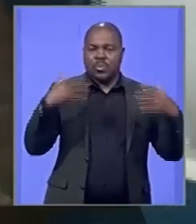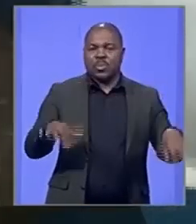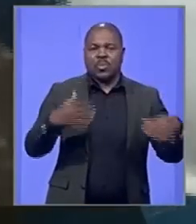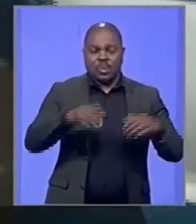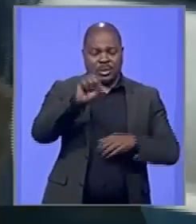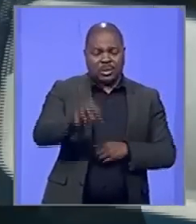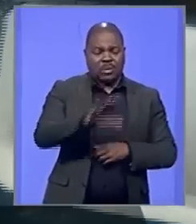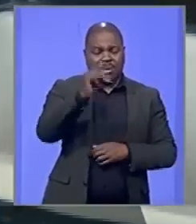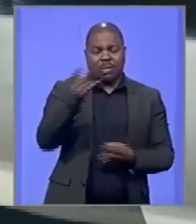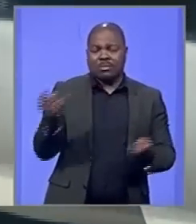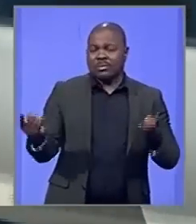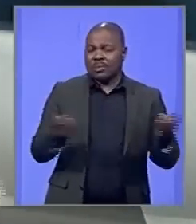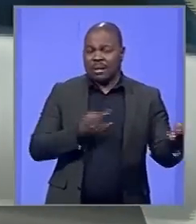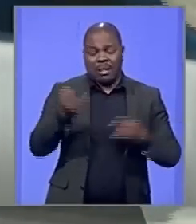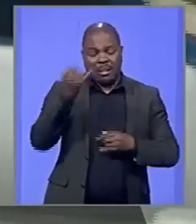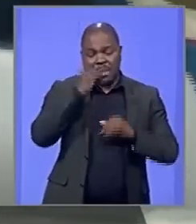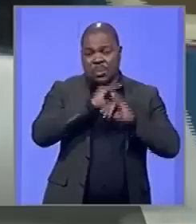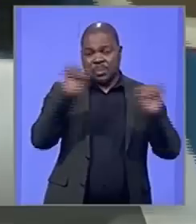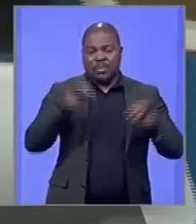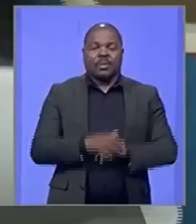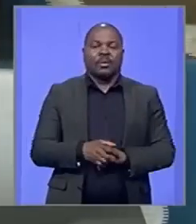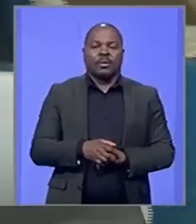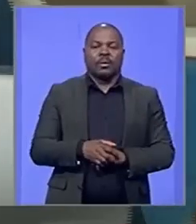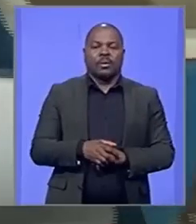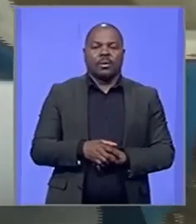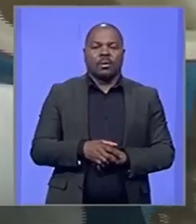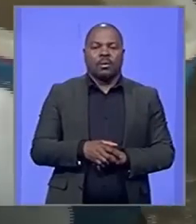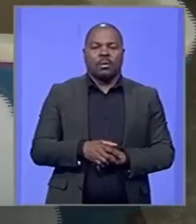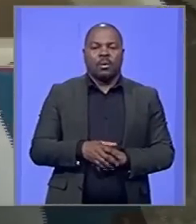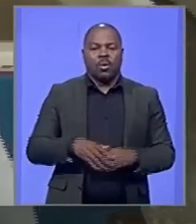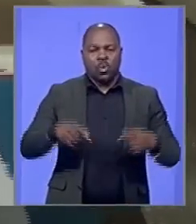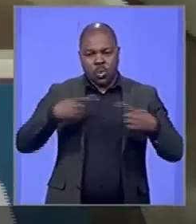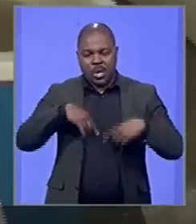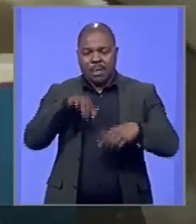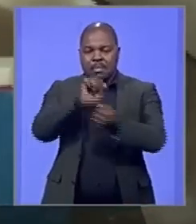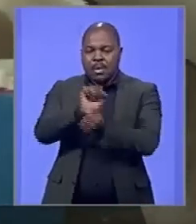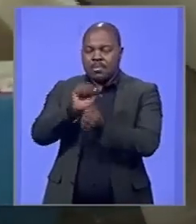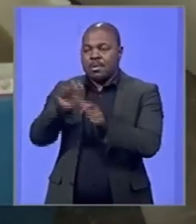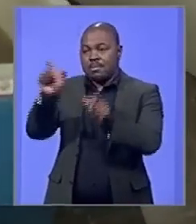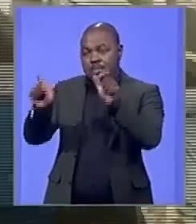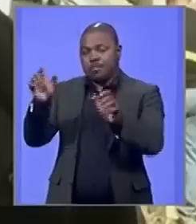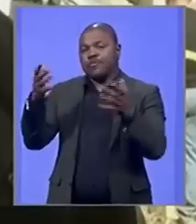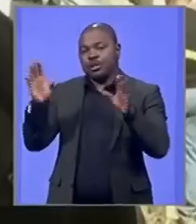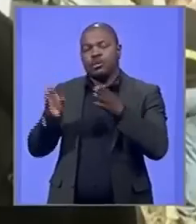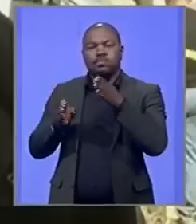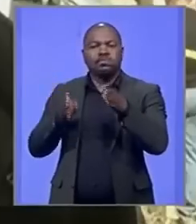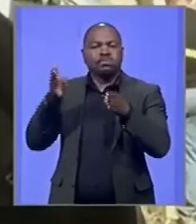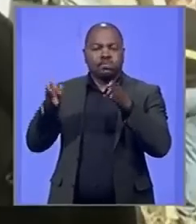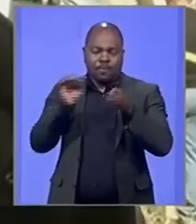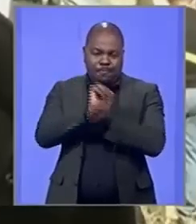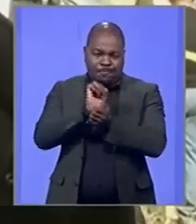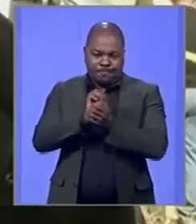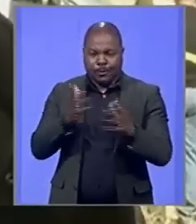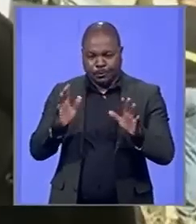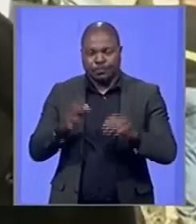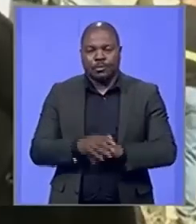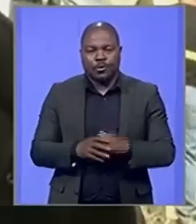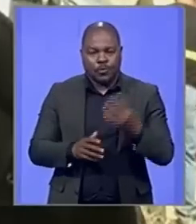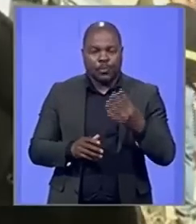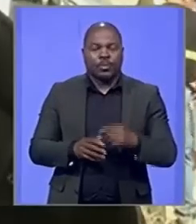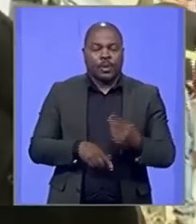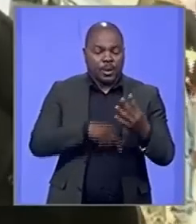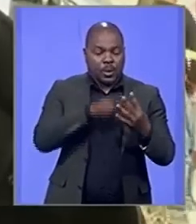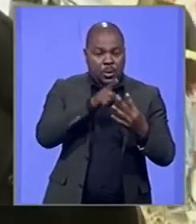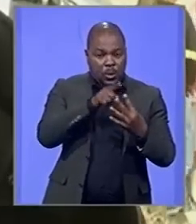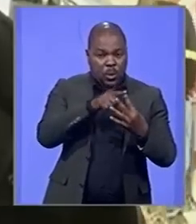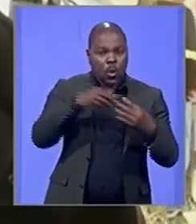mo nageng. Arrests have been effected. 4 individuals have been arrested. One is